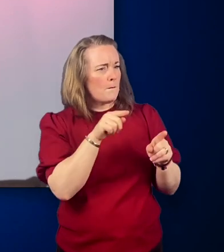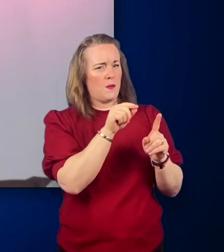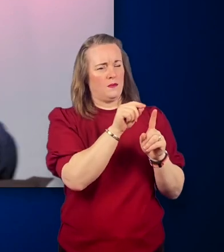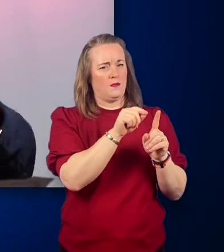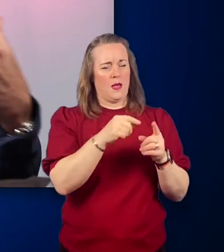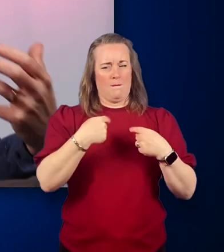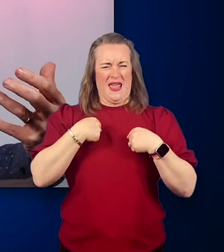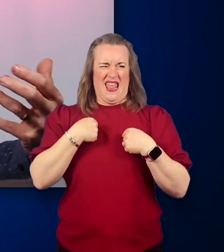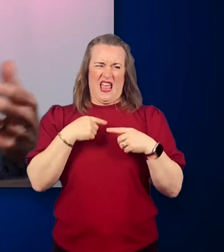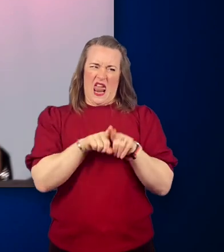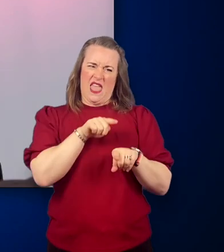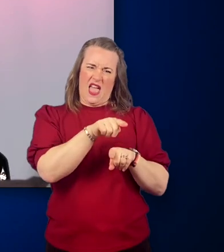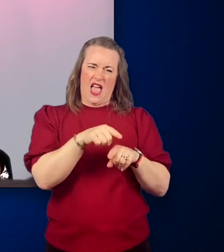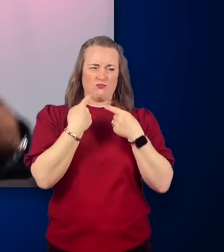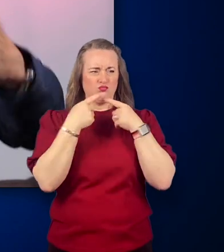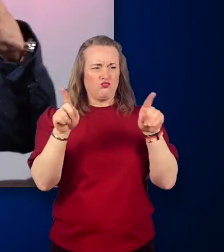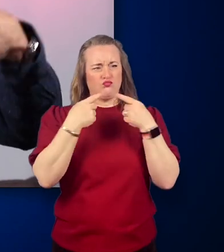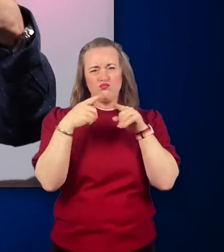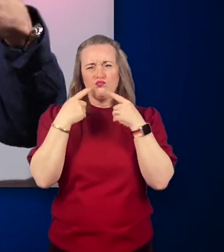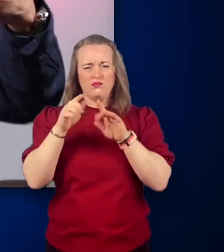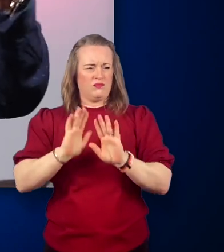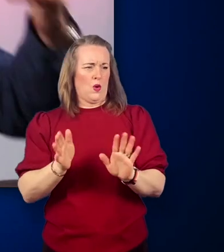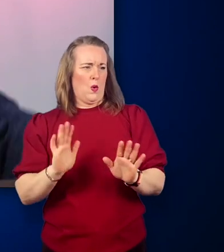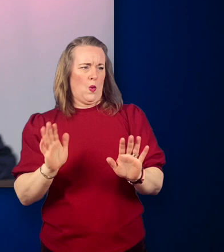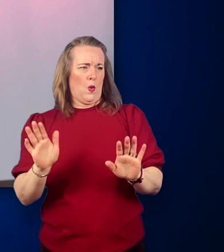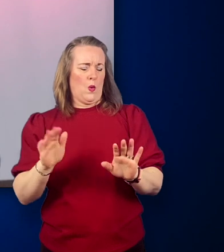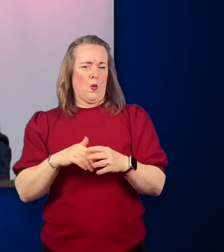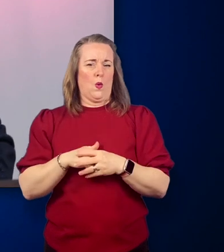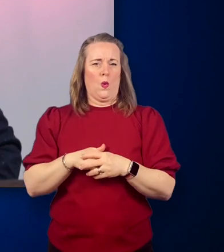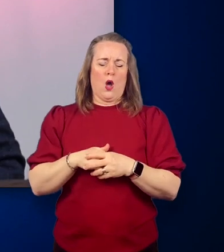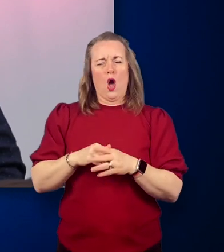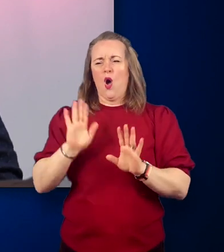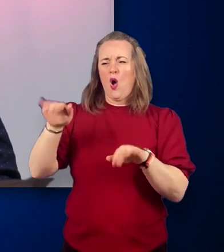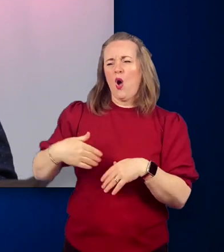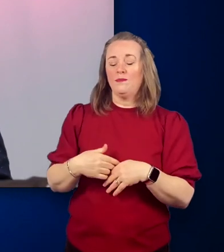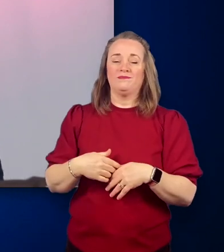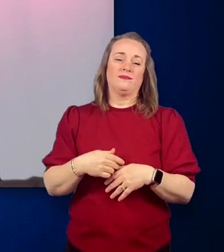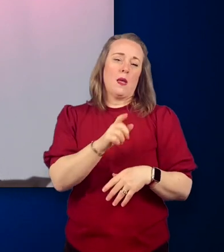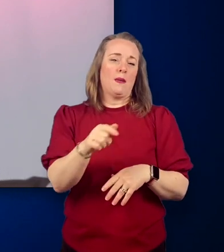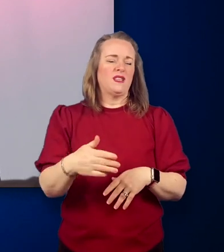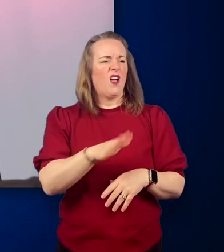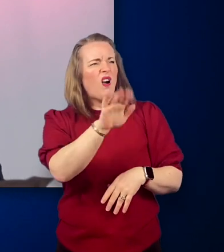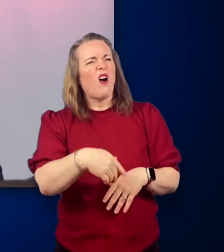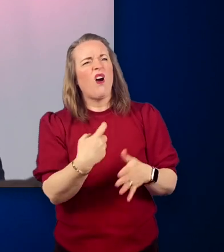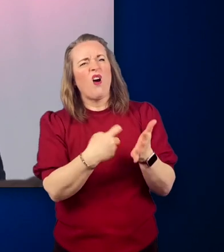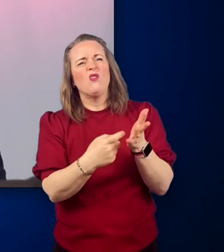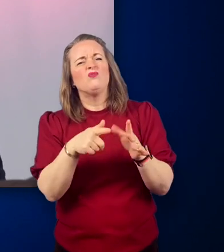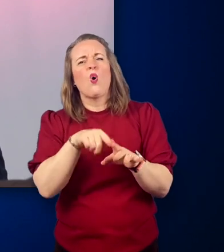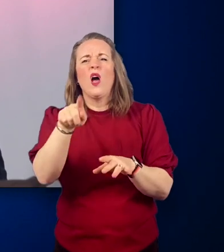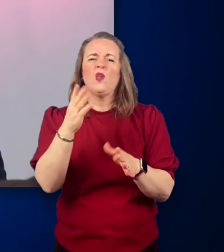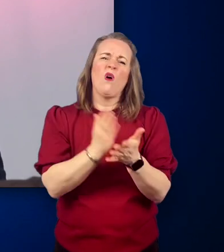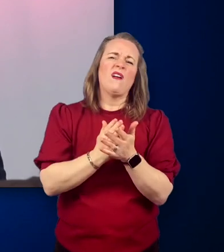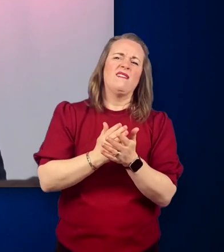evangelists, we're extrovert. You're a certain type. You always find it easy to communicate Jesus' love, death, and